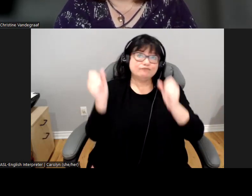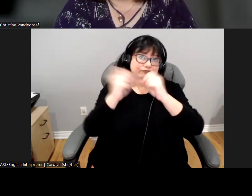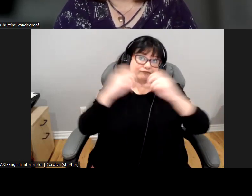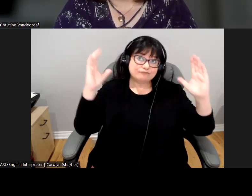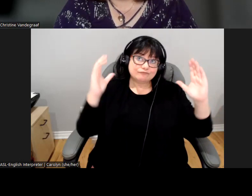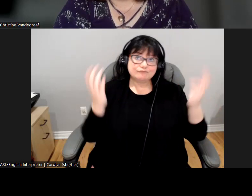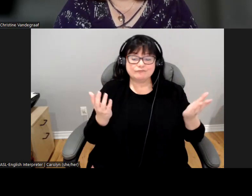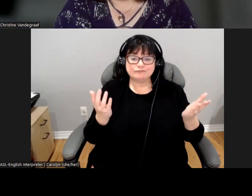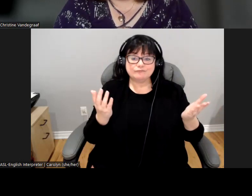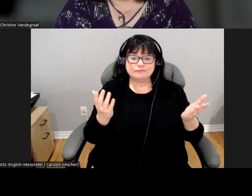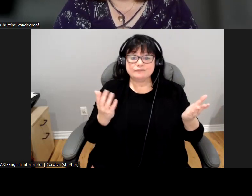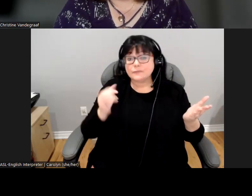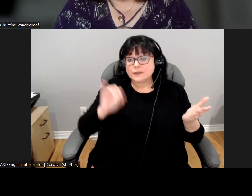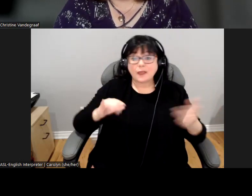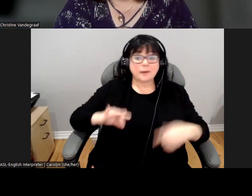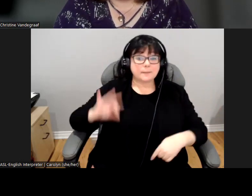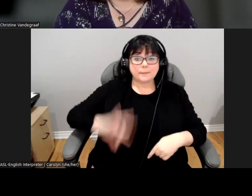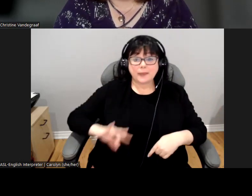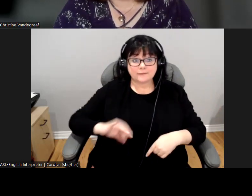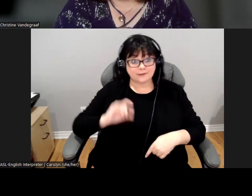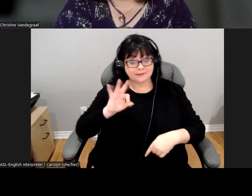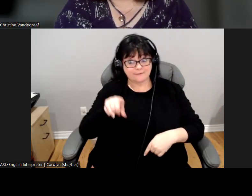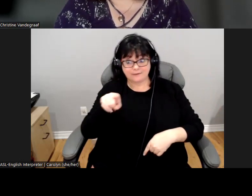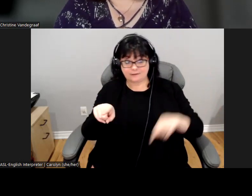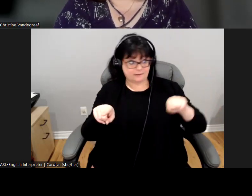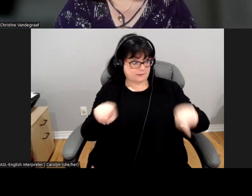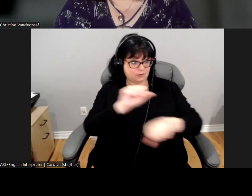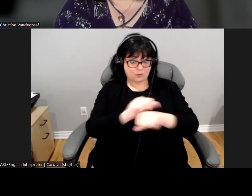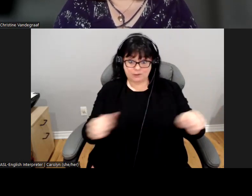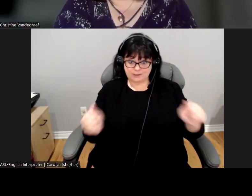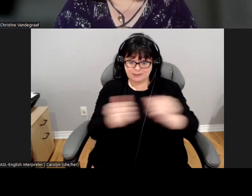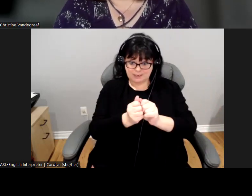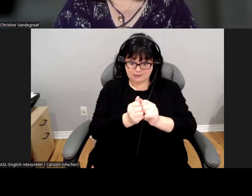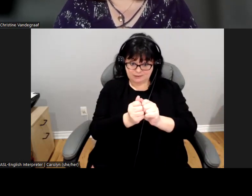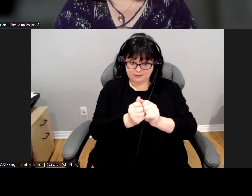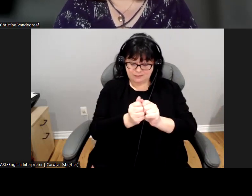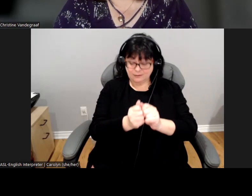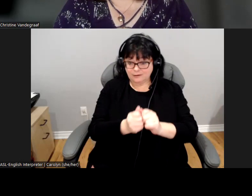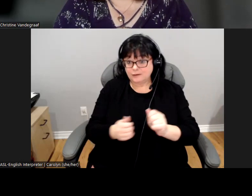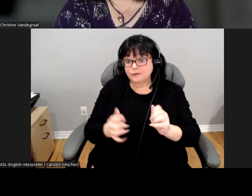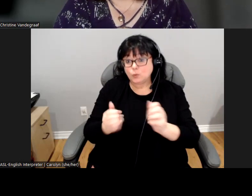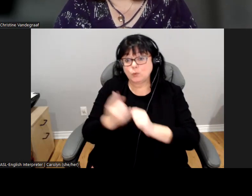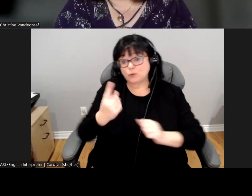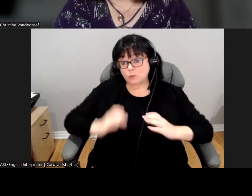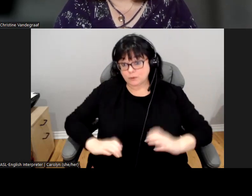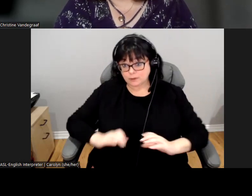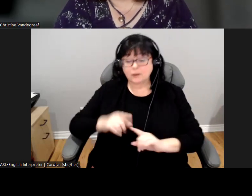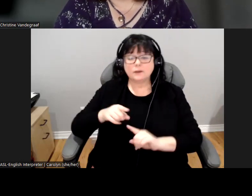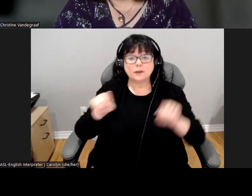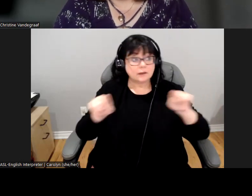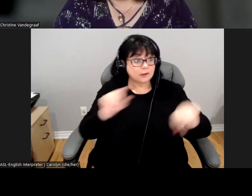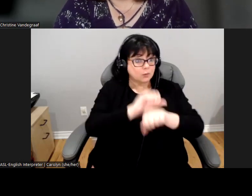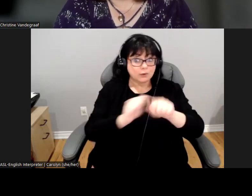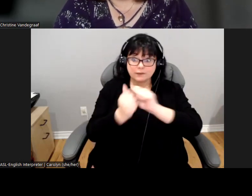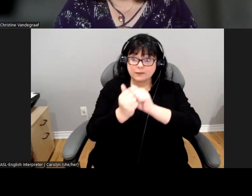the benefits of them working together with one client, and that sort of, how are they going to help each